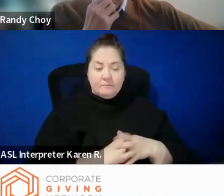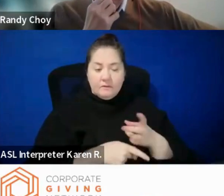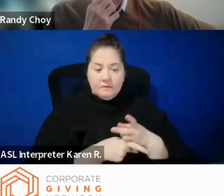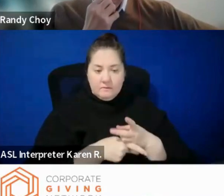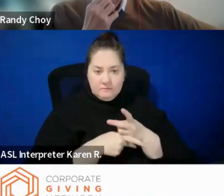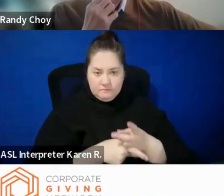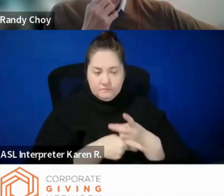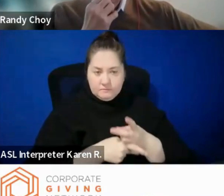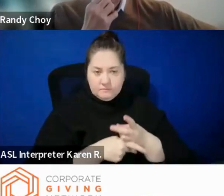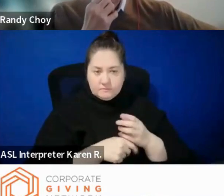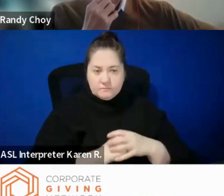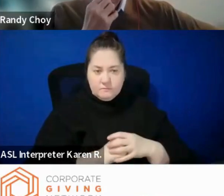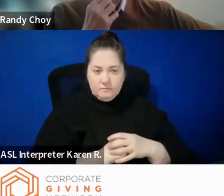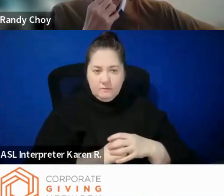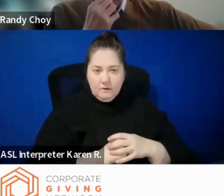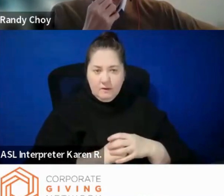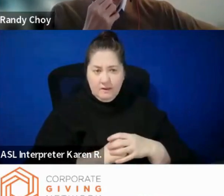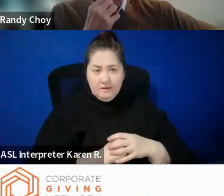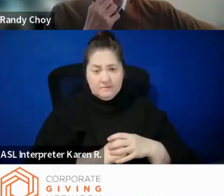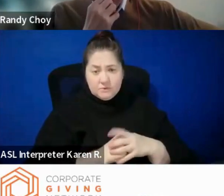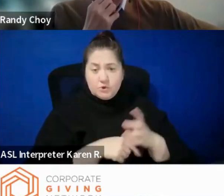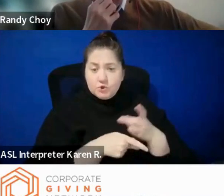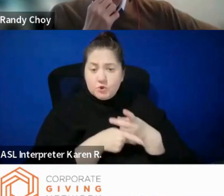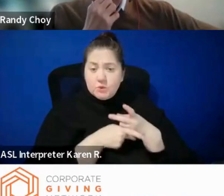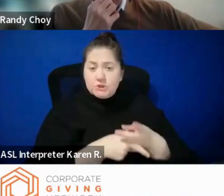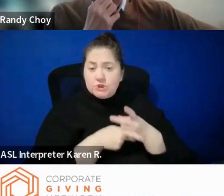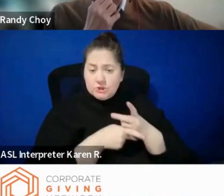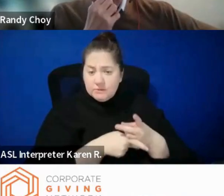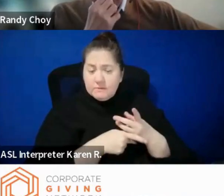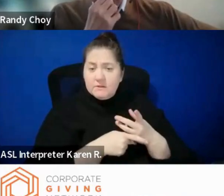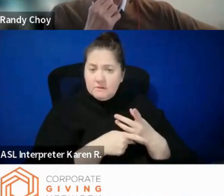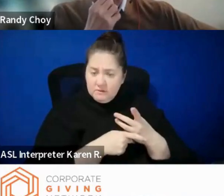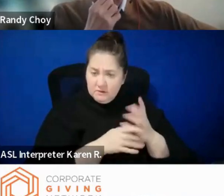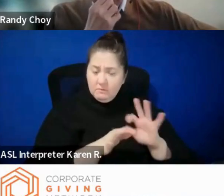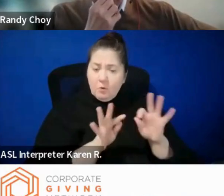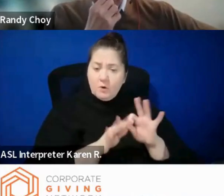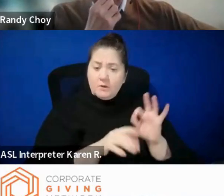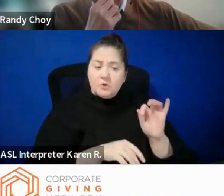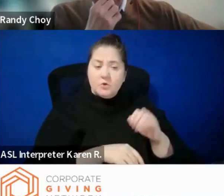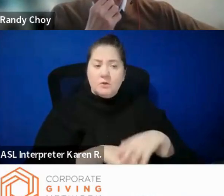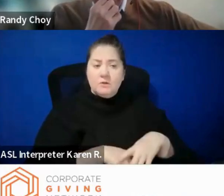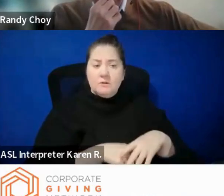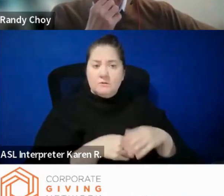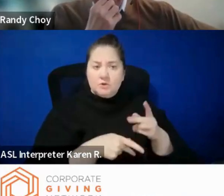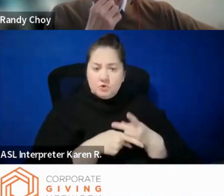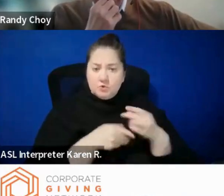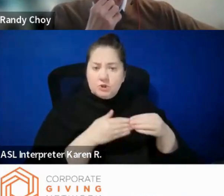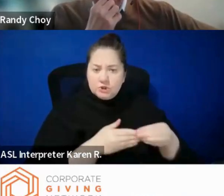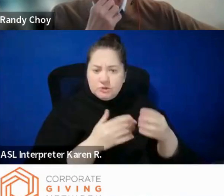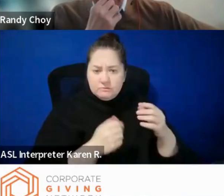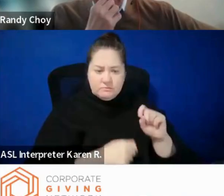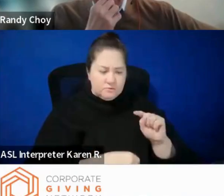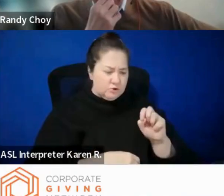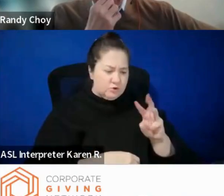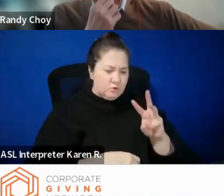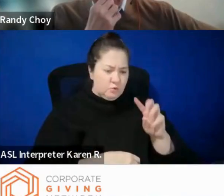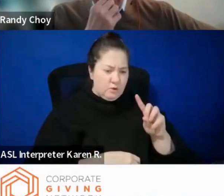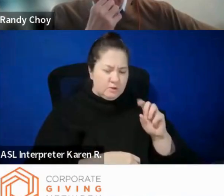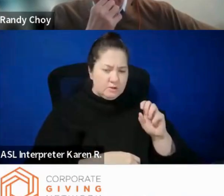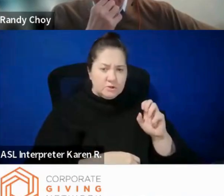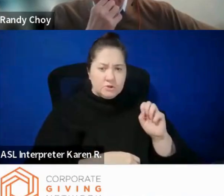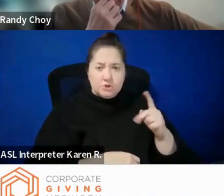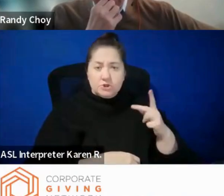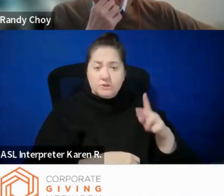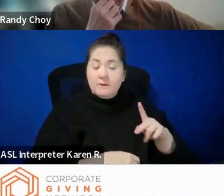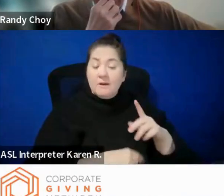stewardship. That's part of the moves management process as well. Make sure you're not neglecting the people who have given to you in the past.